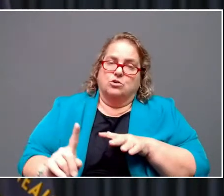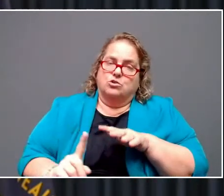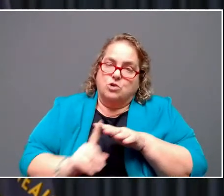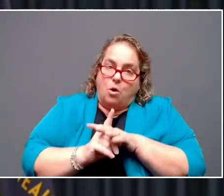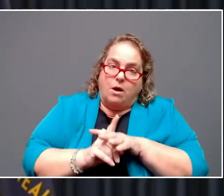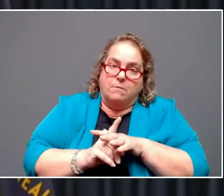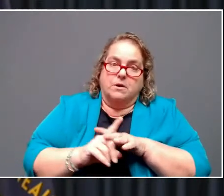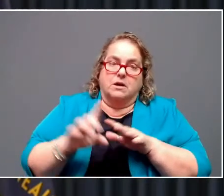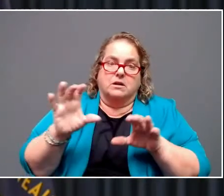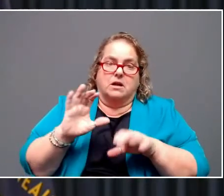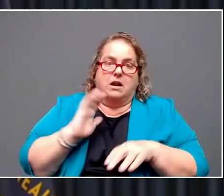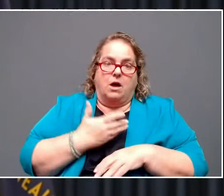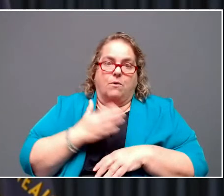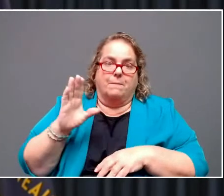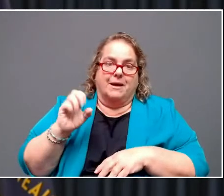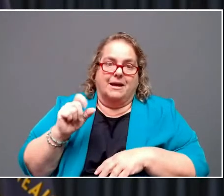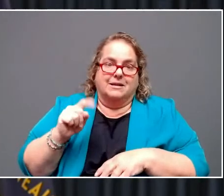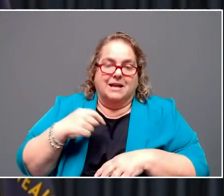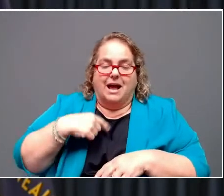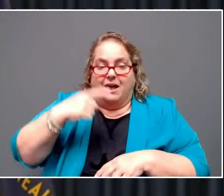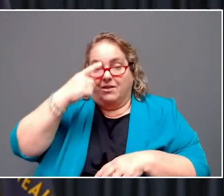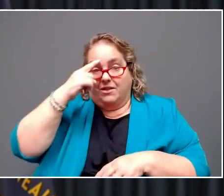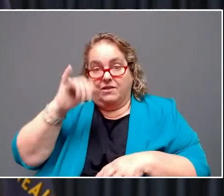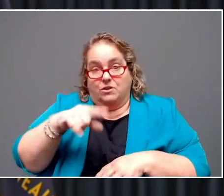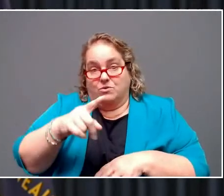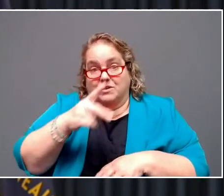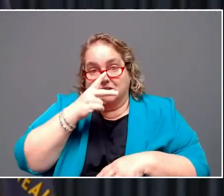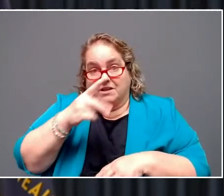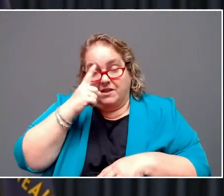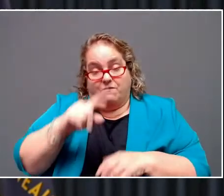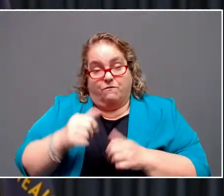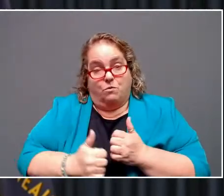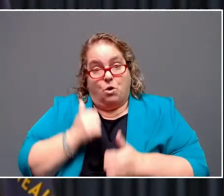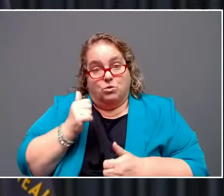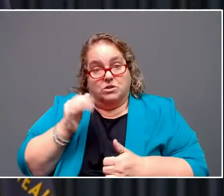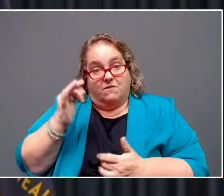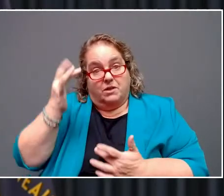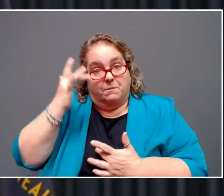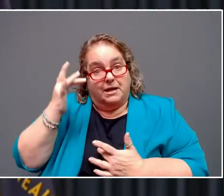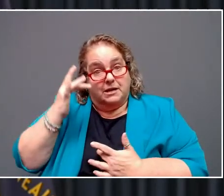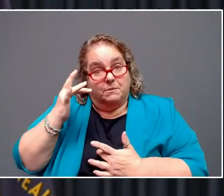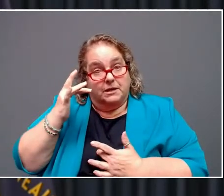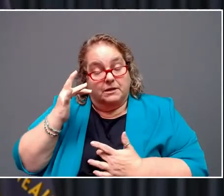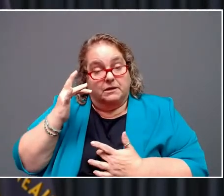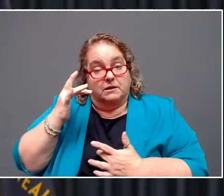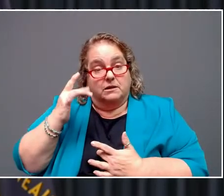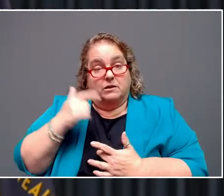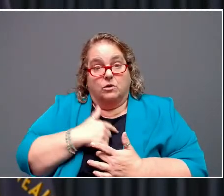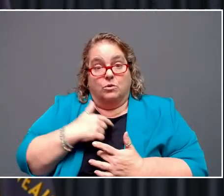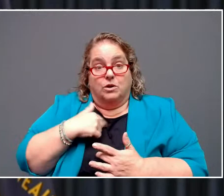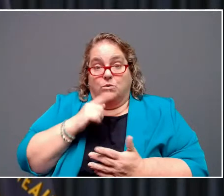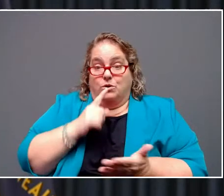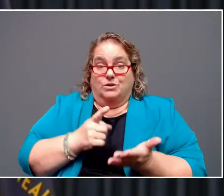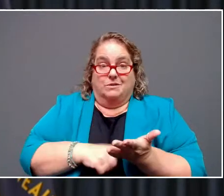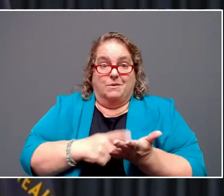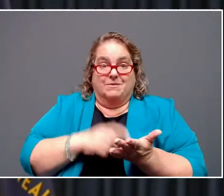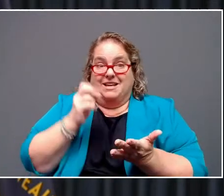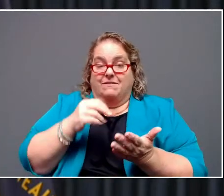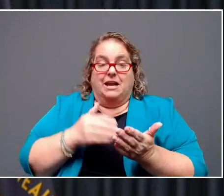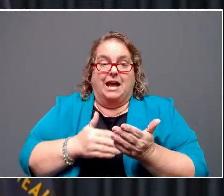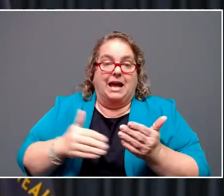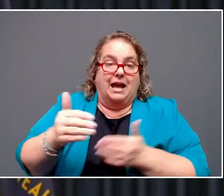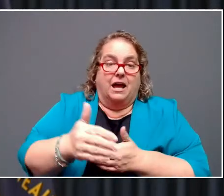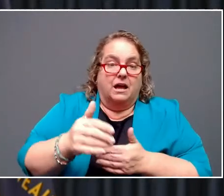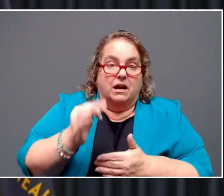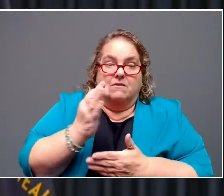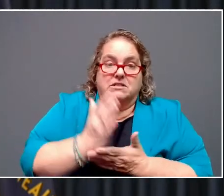our best. I think that you'd see that for most of the pandemic, we were sometimes even ahead of some of the advice